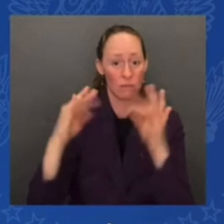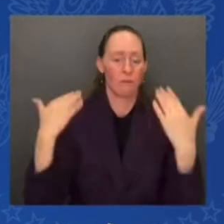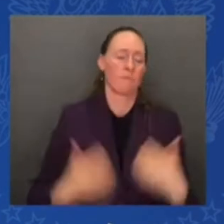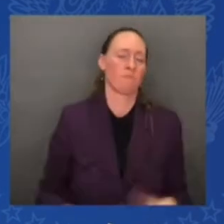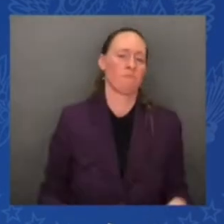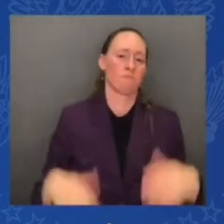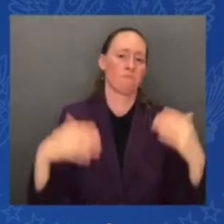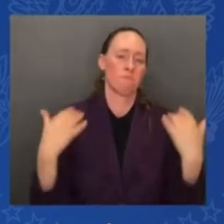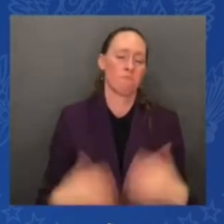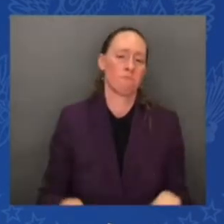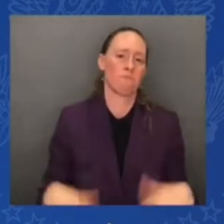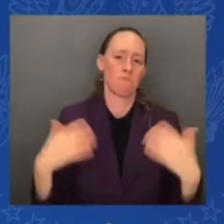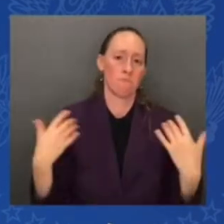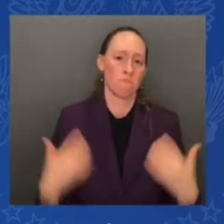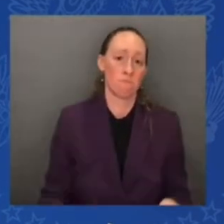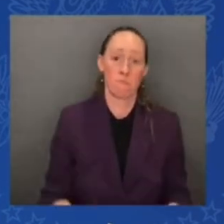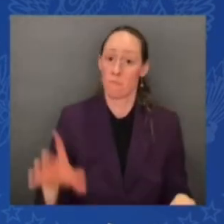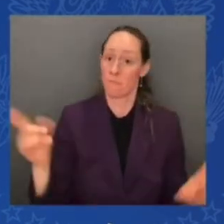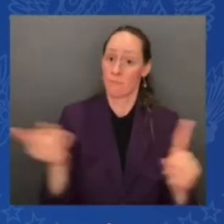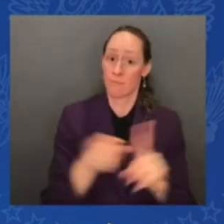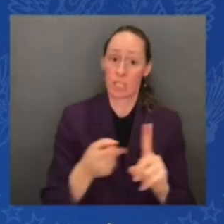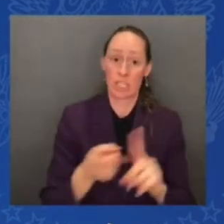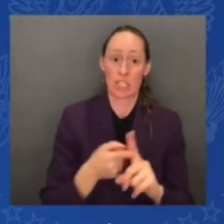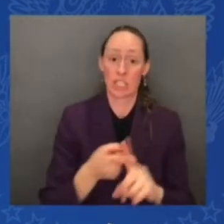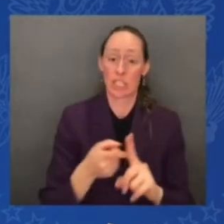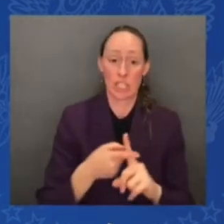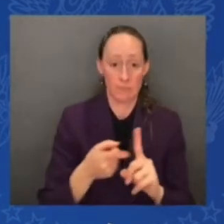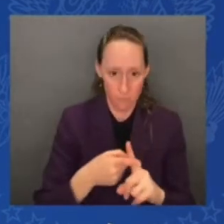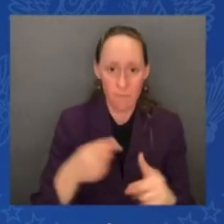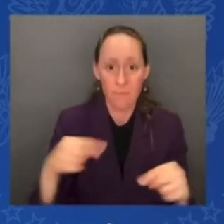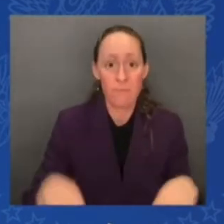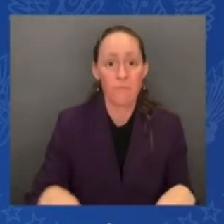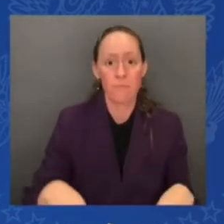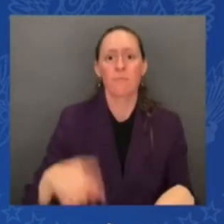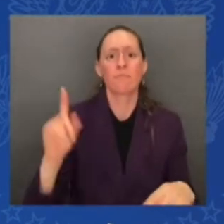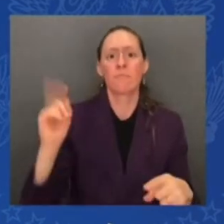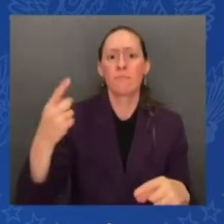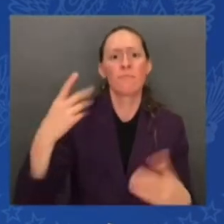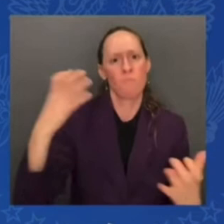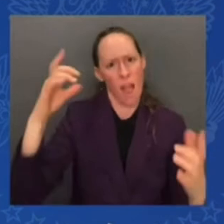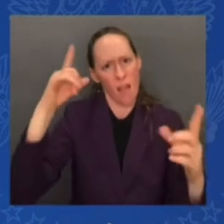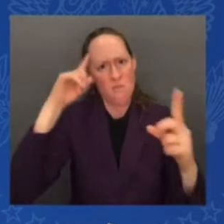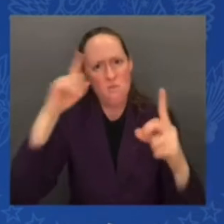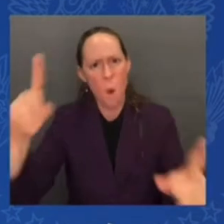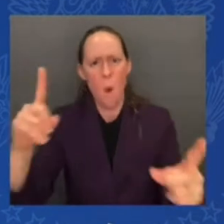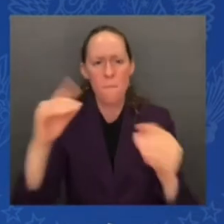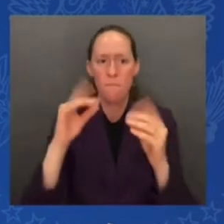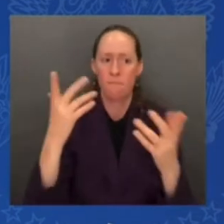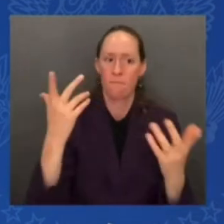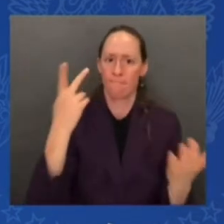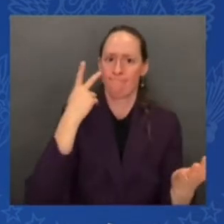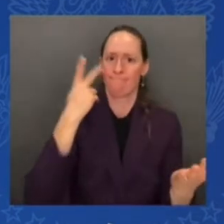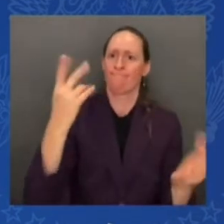so families will save money on electric bills, stopping leaks of super-polluting methane from